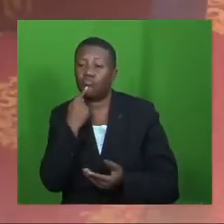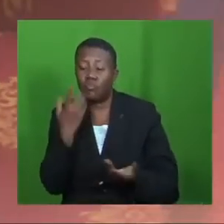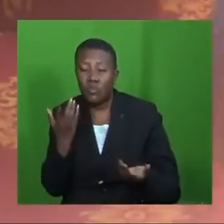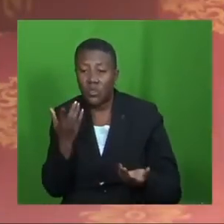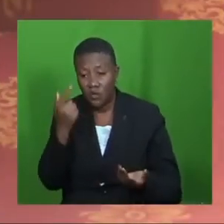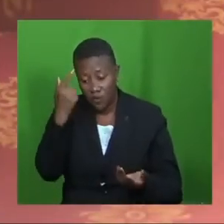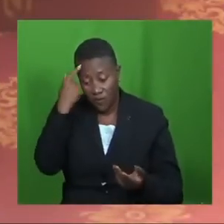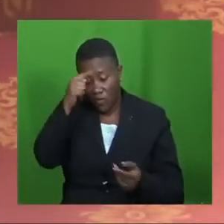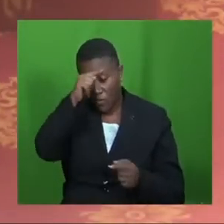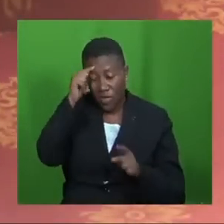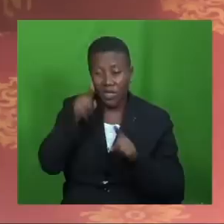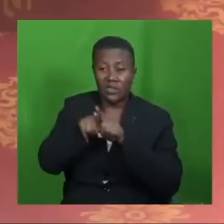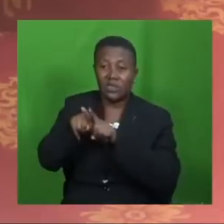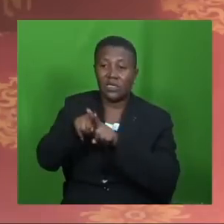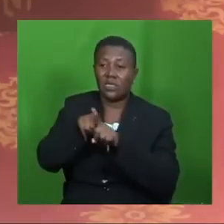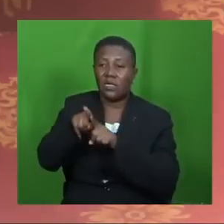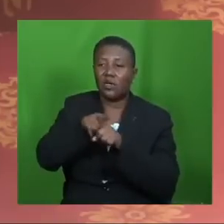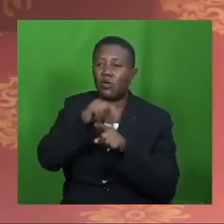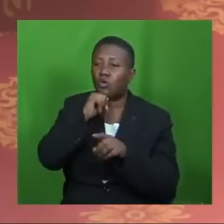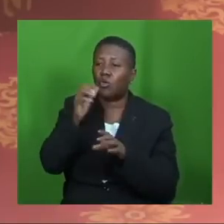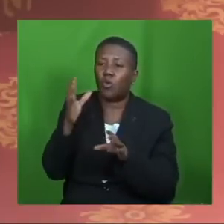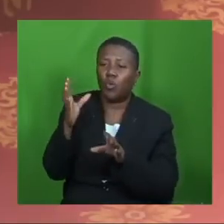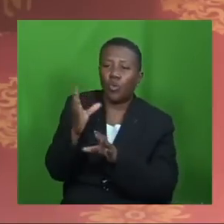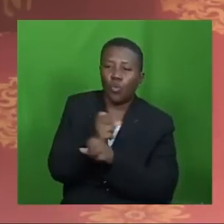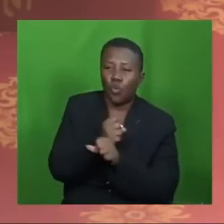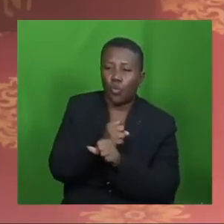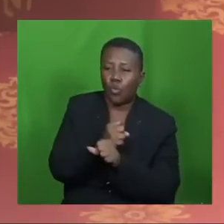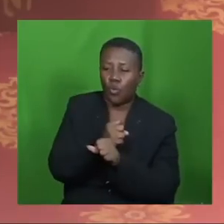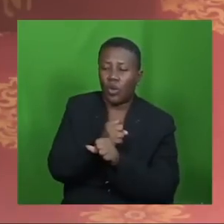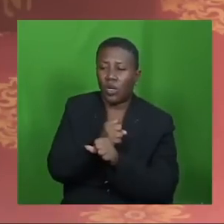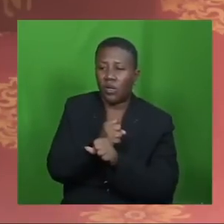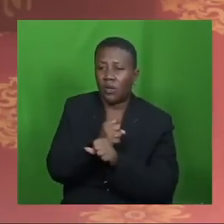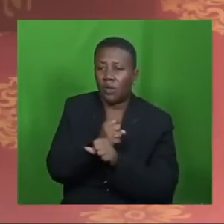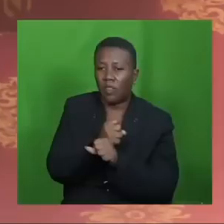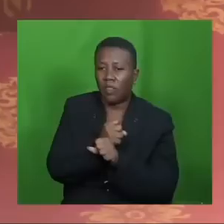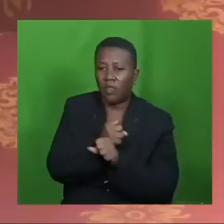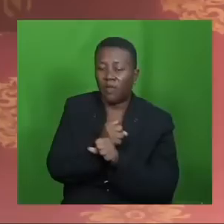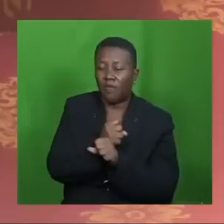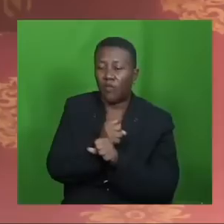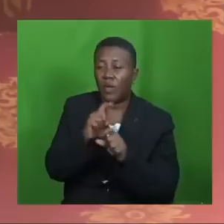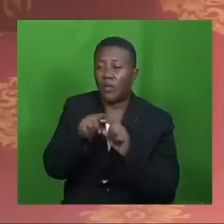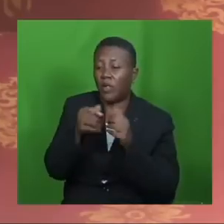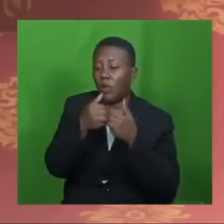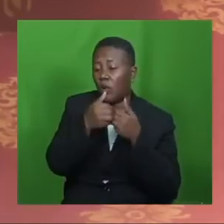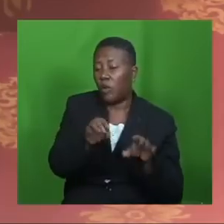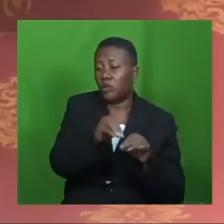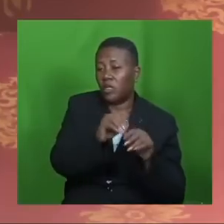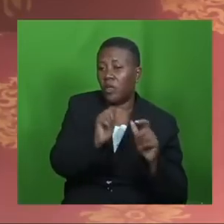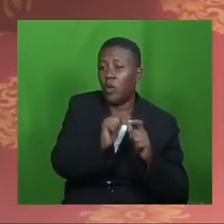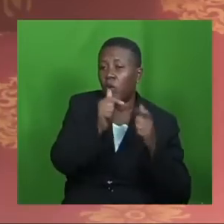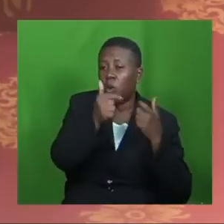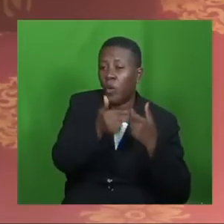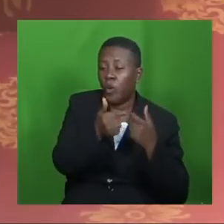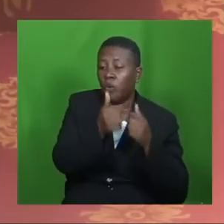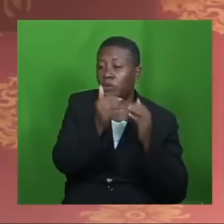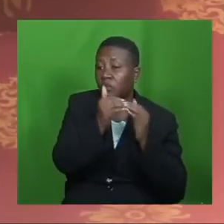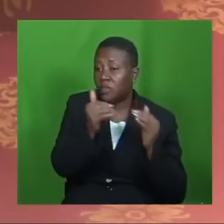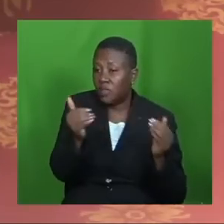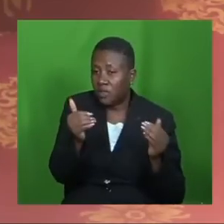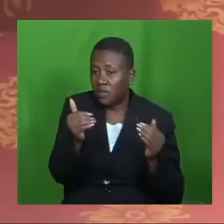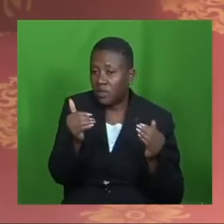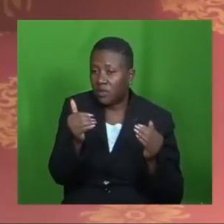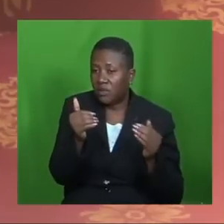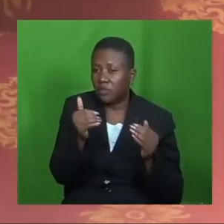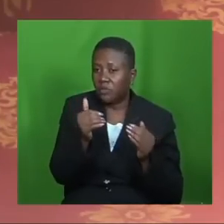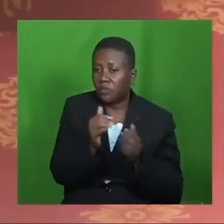inability of the Blaster across to progress from the group stage to the next round, as well